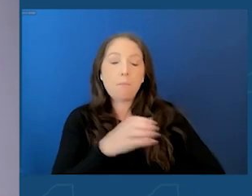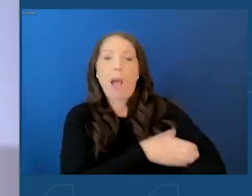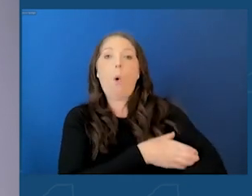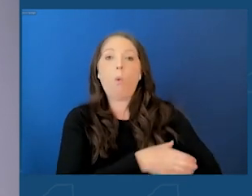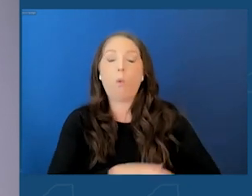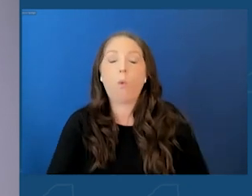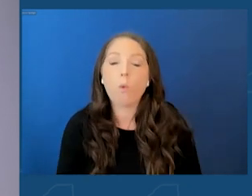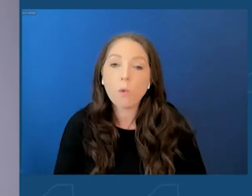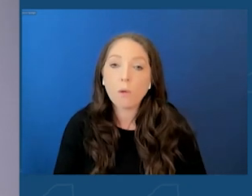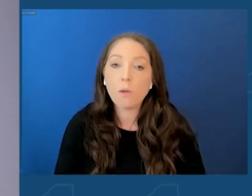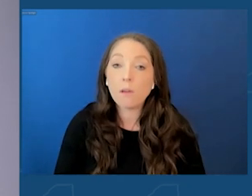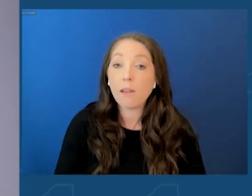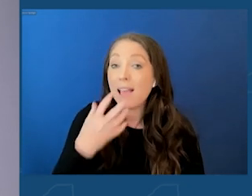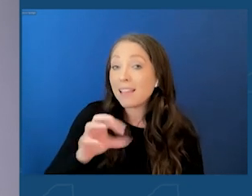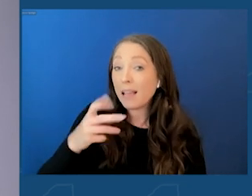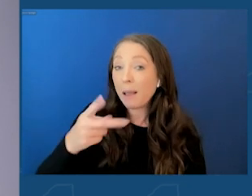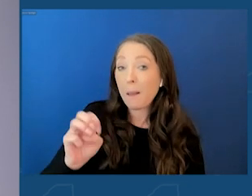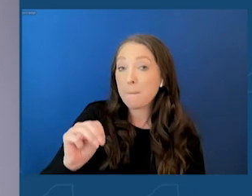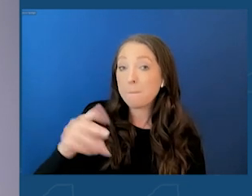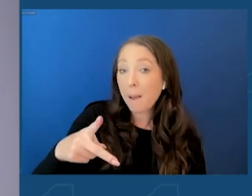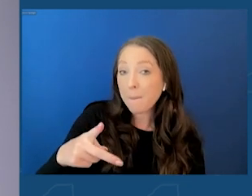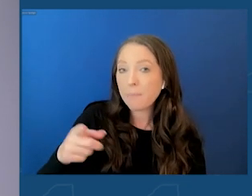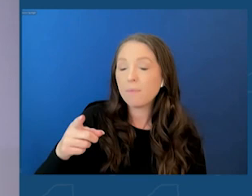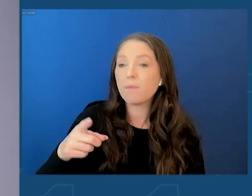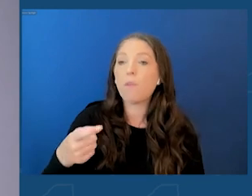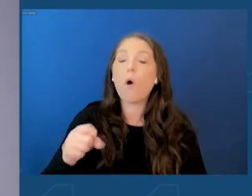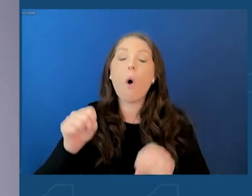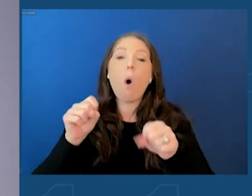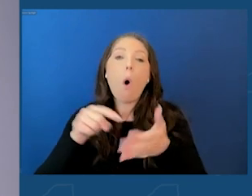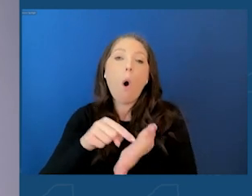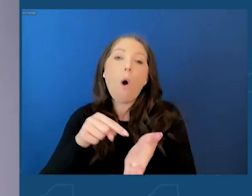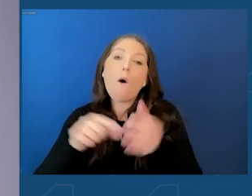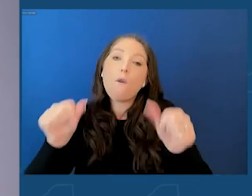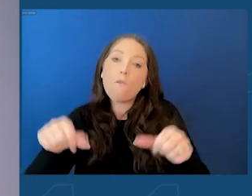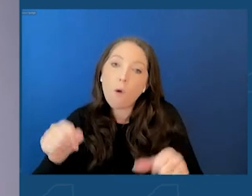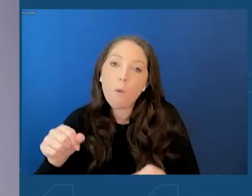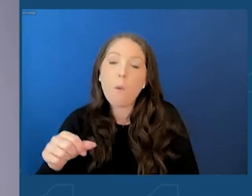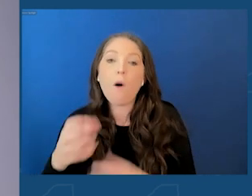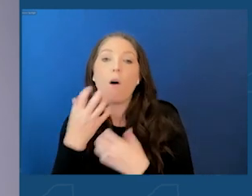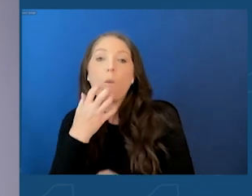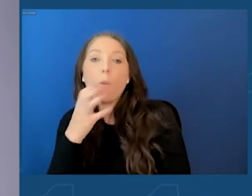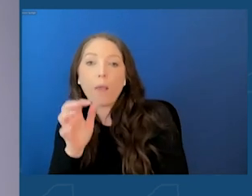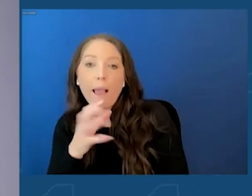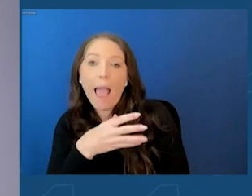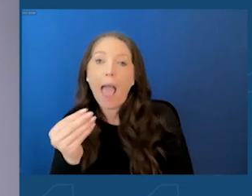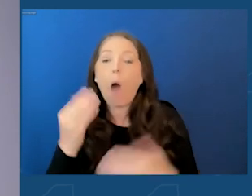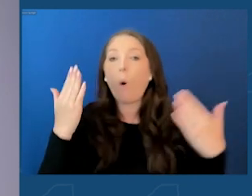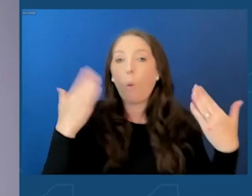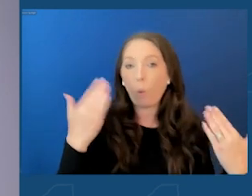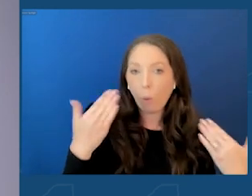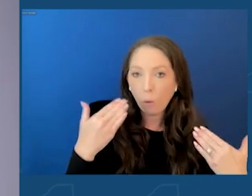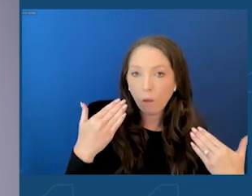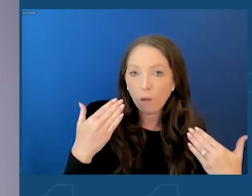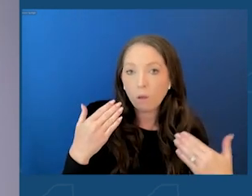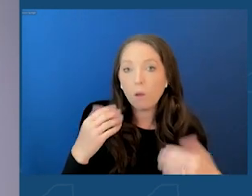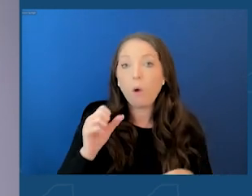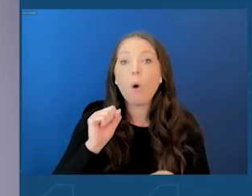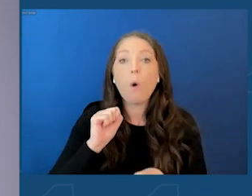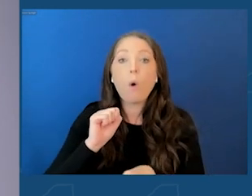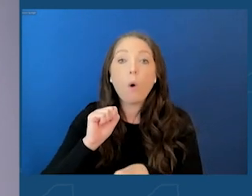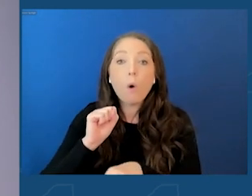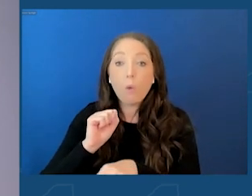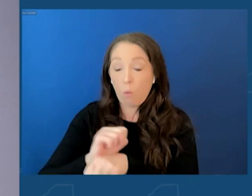Heat pumps are affordable heating and cooling appliances. They work well in cold climates like